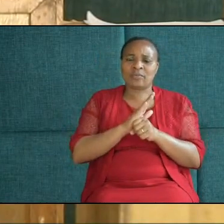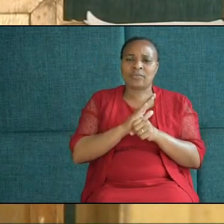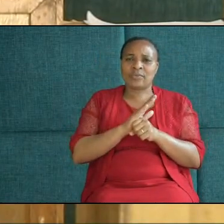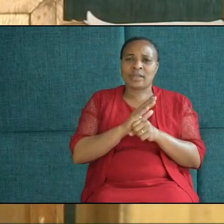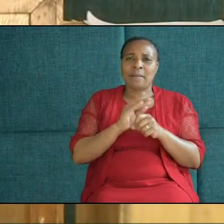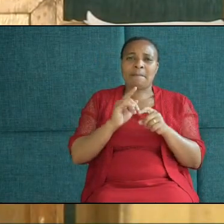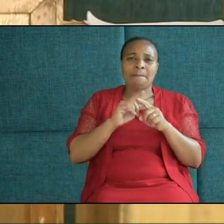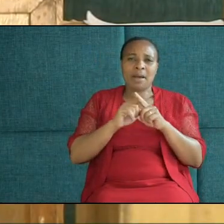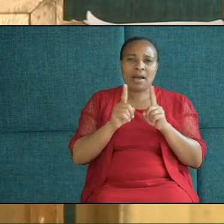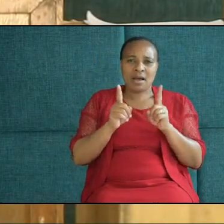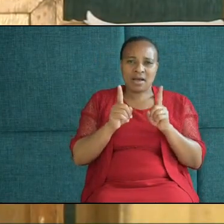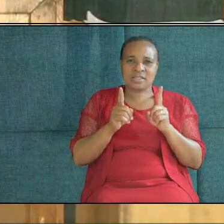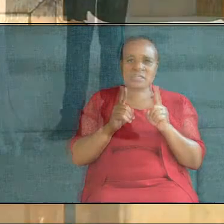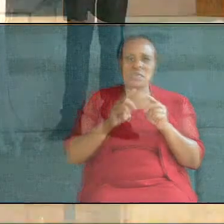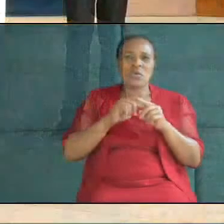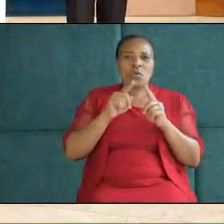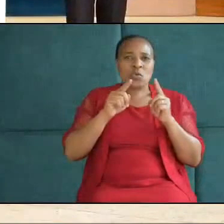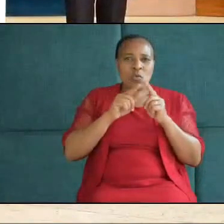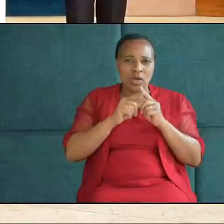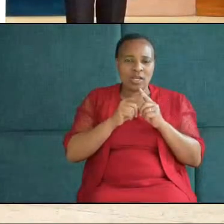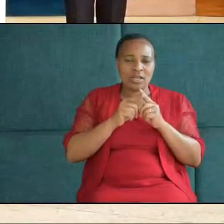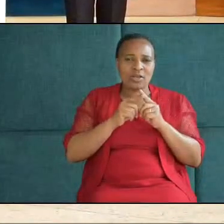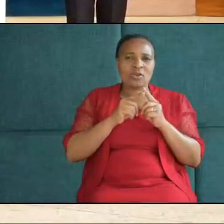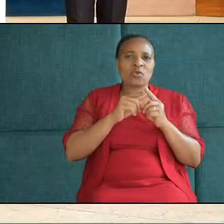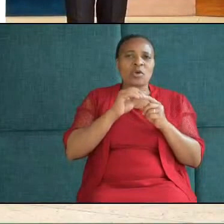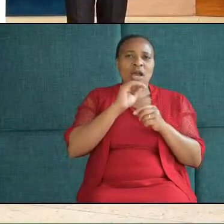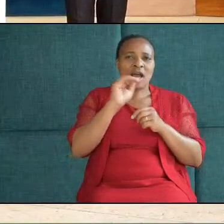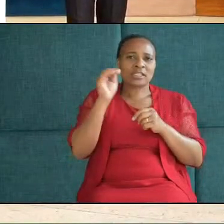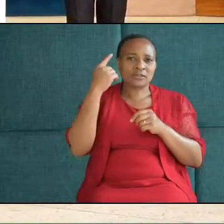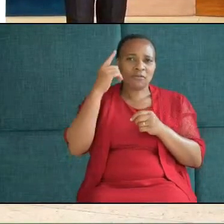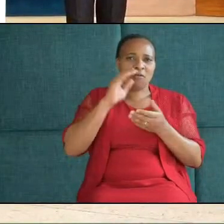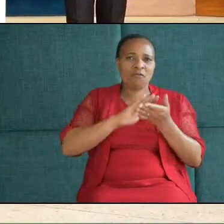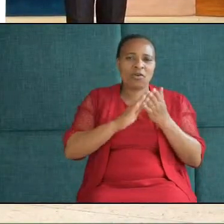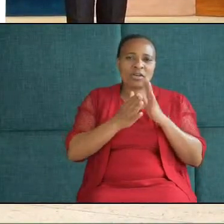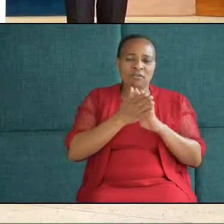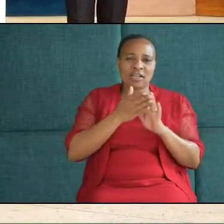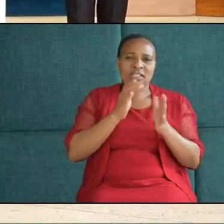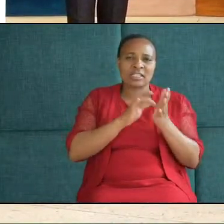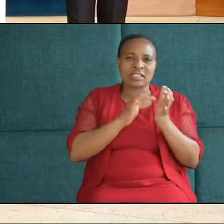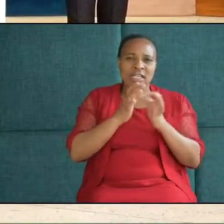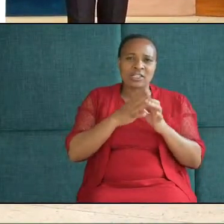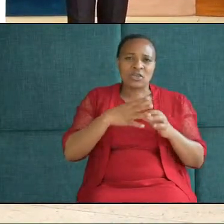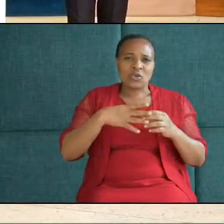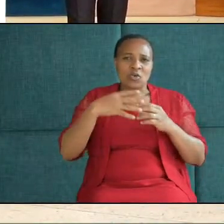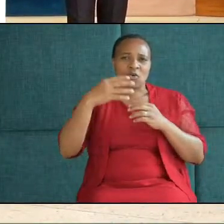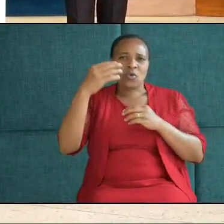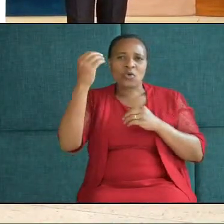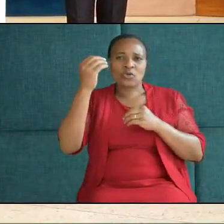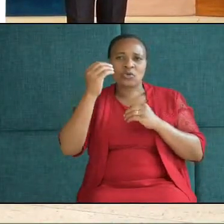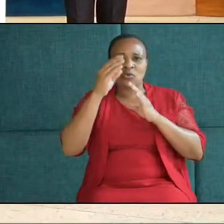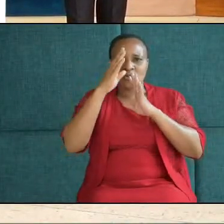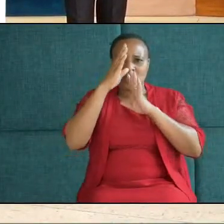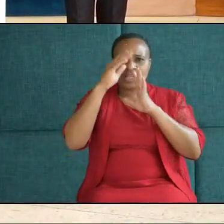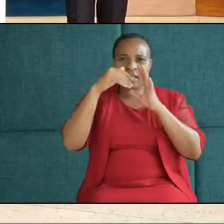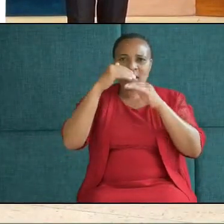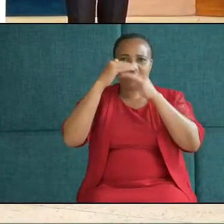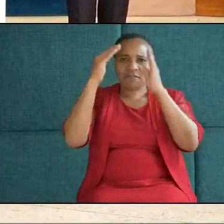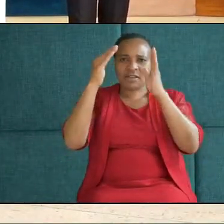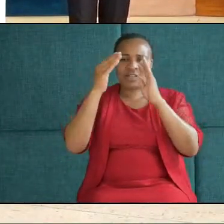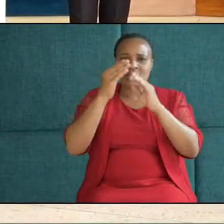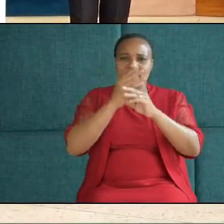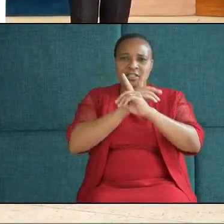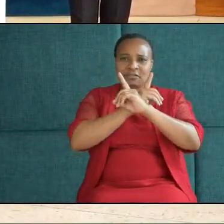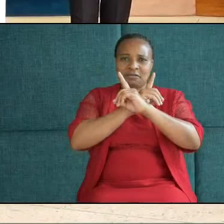But when we confess our sins, Jesus goes to his Father in heaven as our